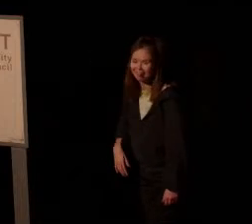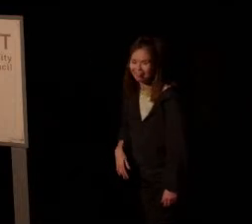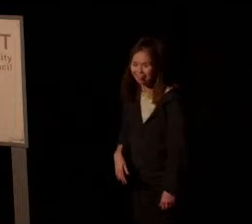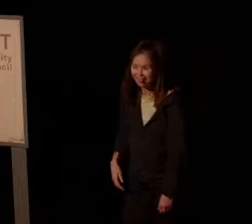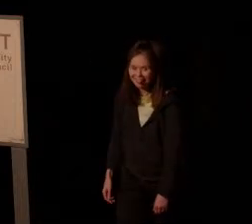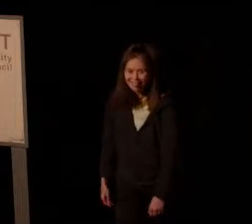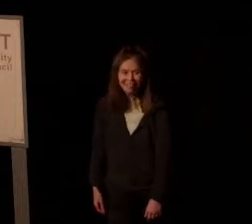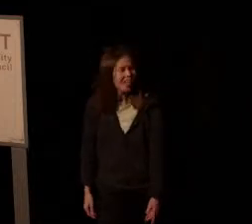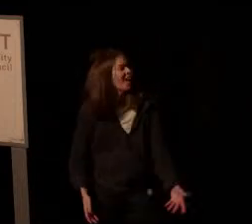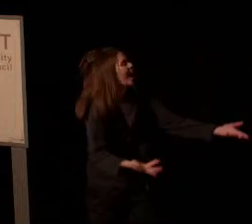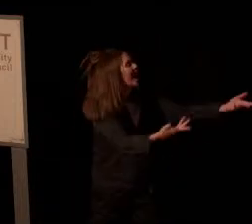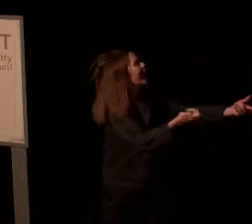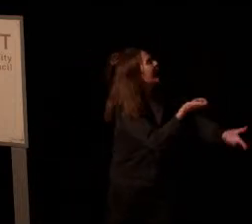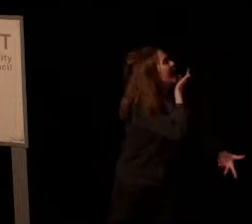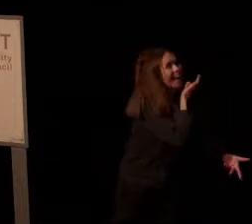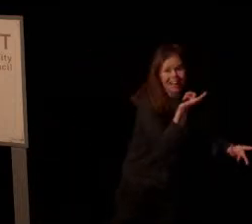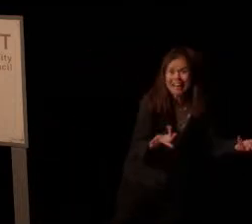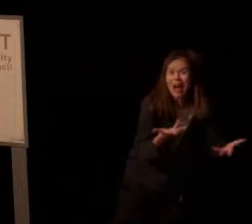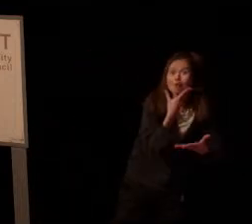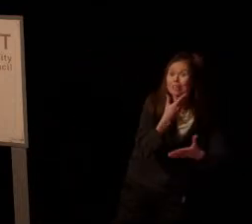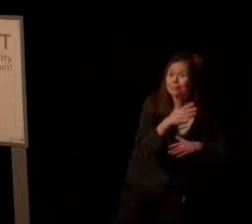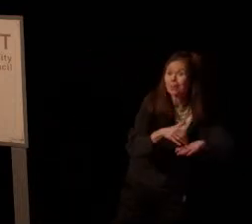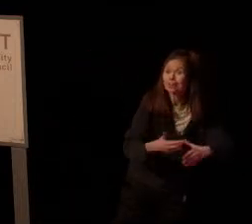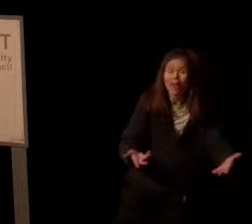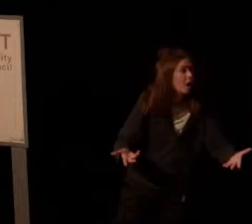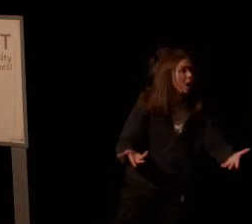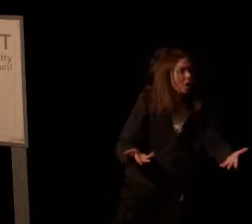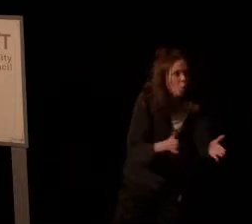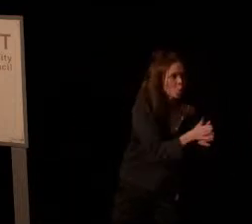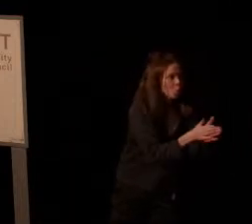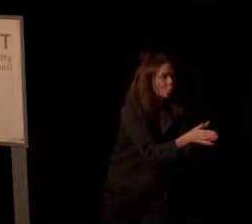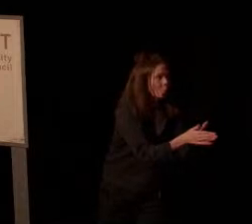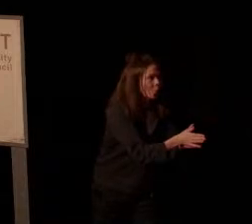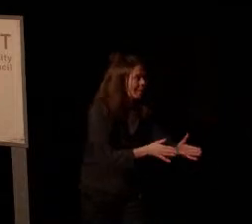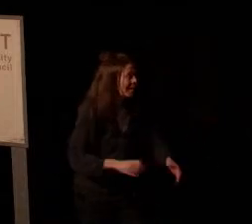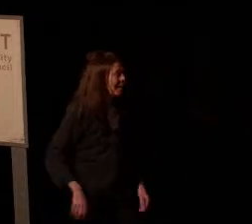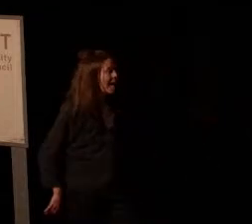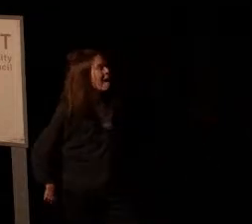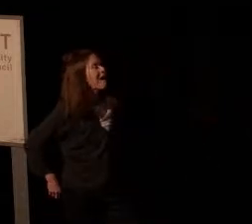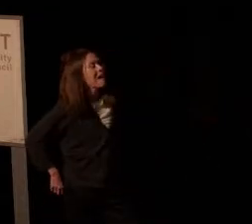It's Christmas. Final 3.